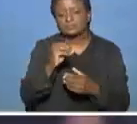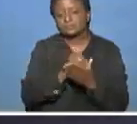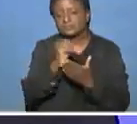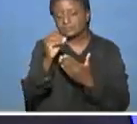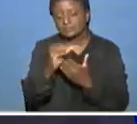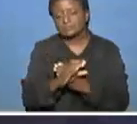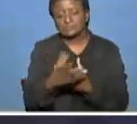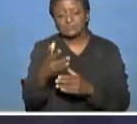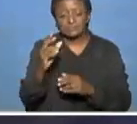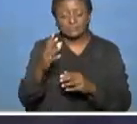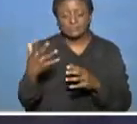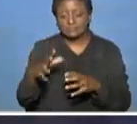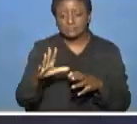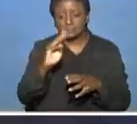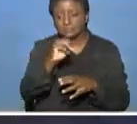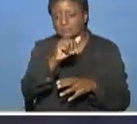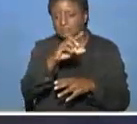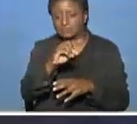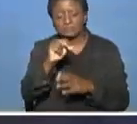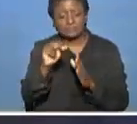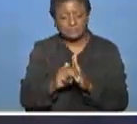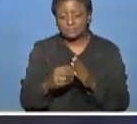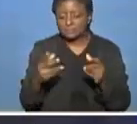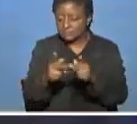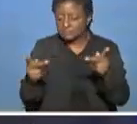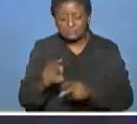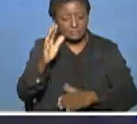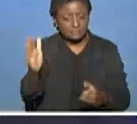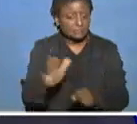filled with persons. News comes up at 1 o'clock.